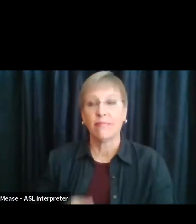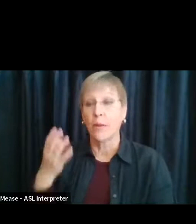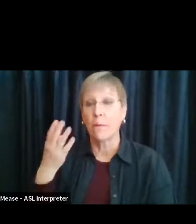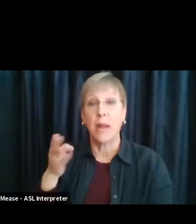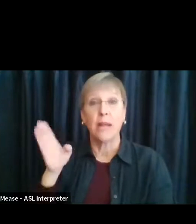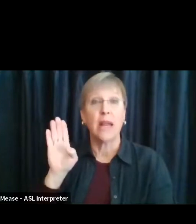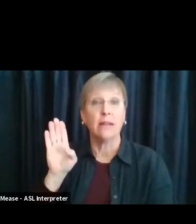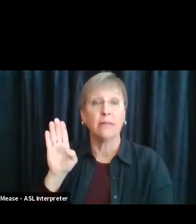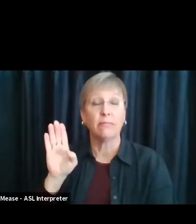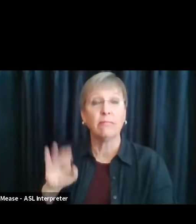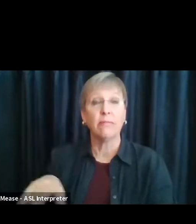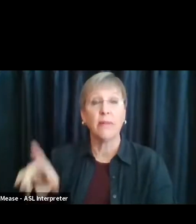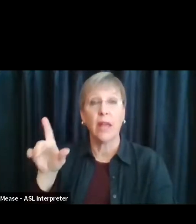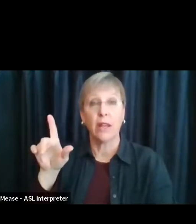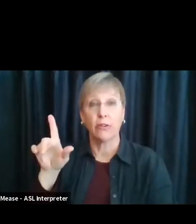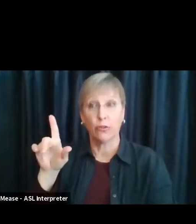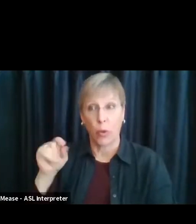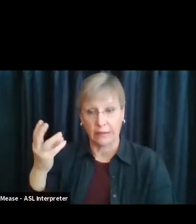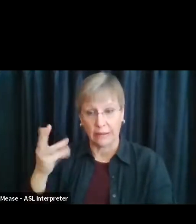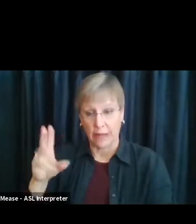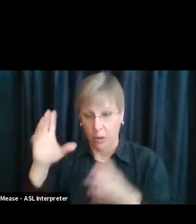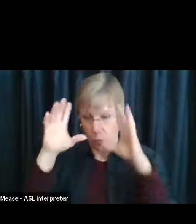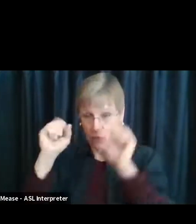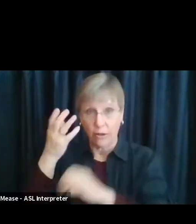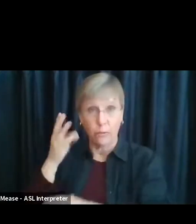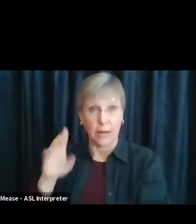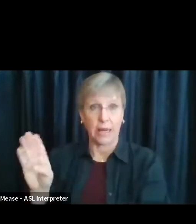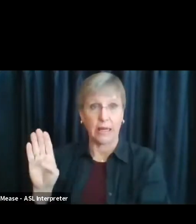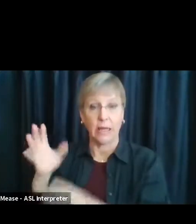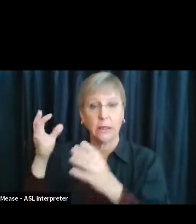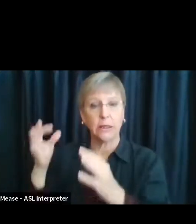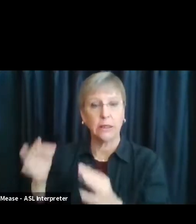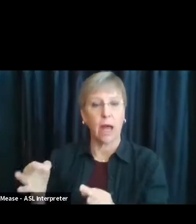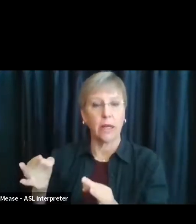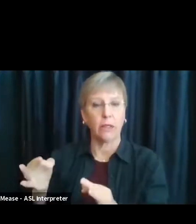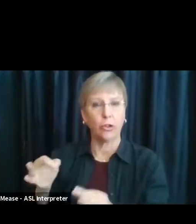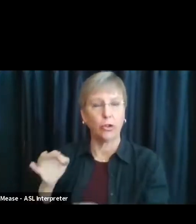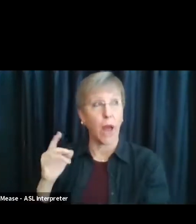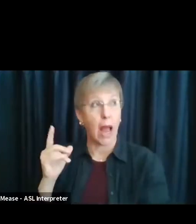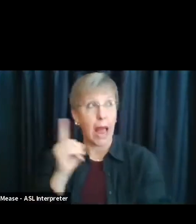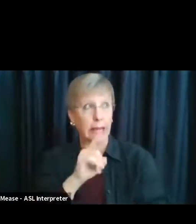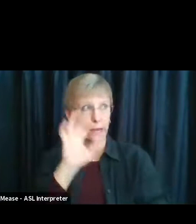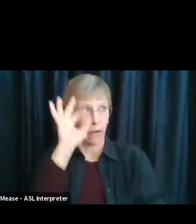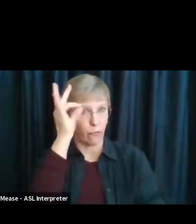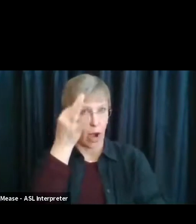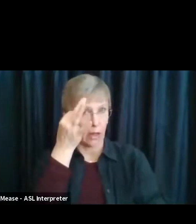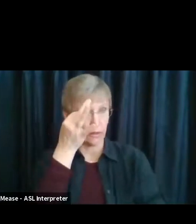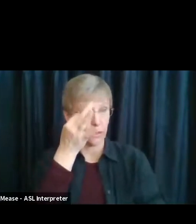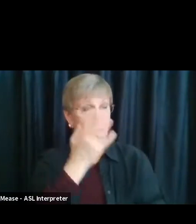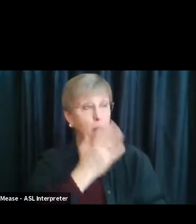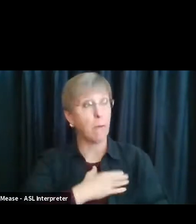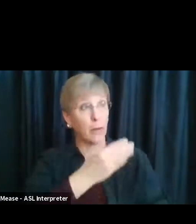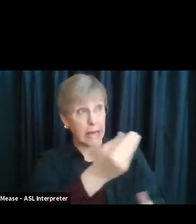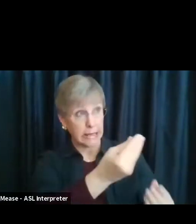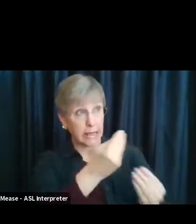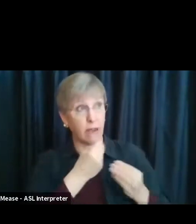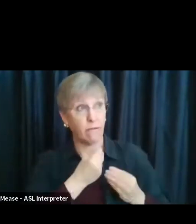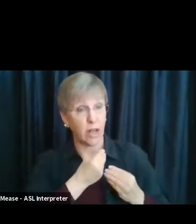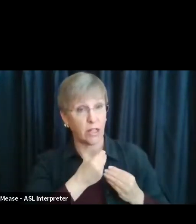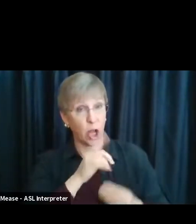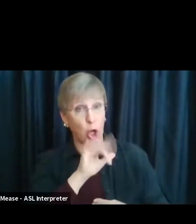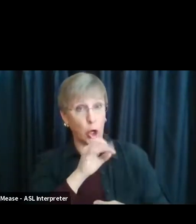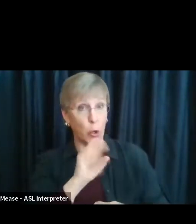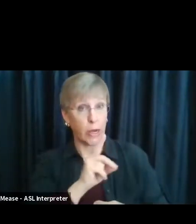Benin, in 2016, the president of Benin decided to ask France to give back the looted